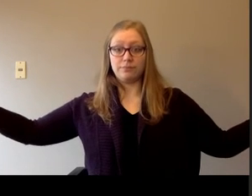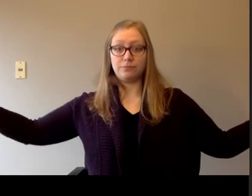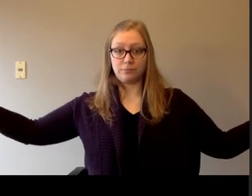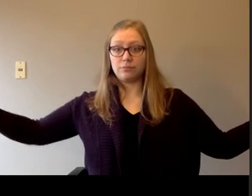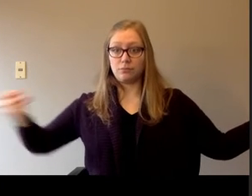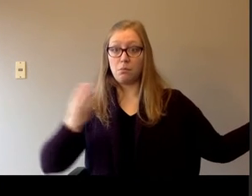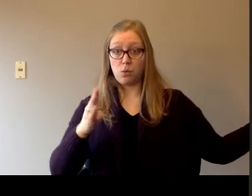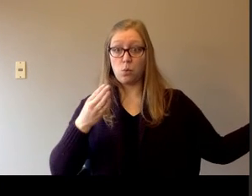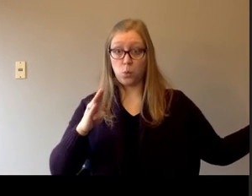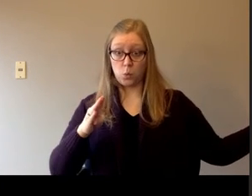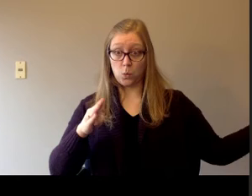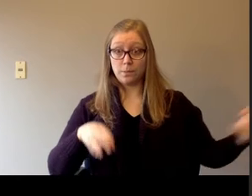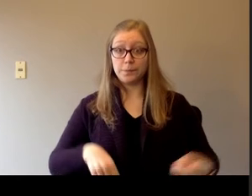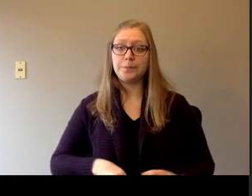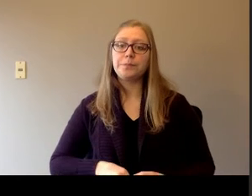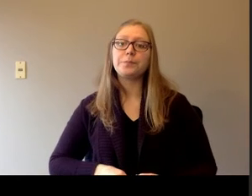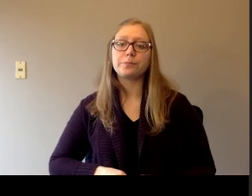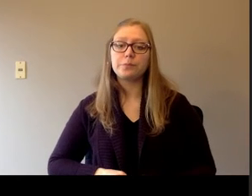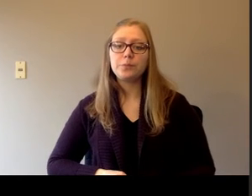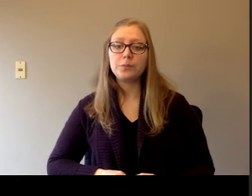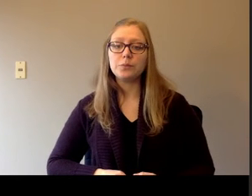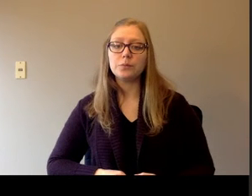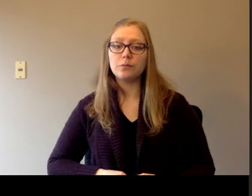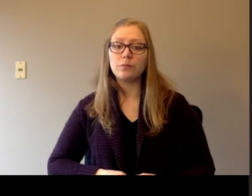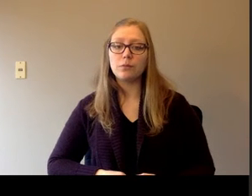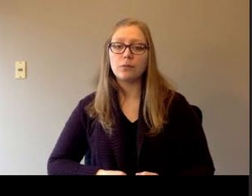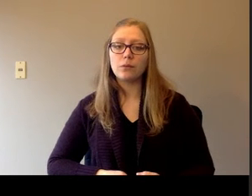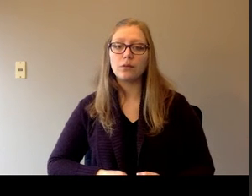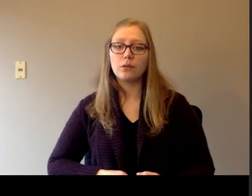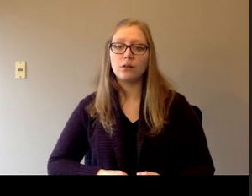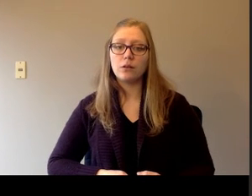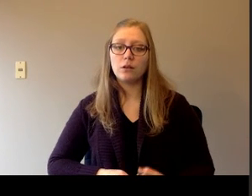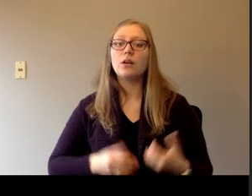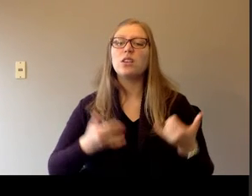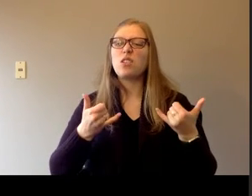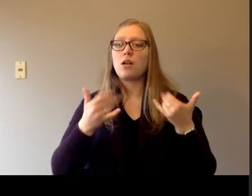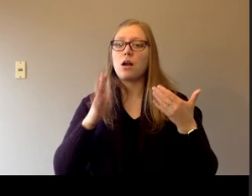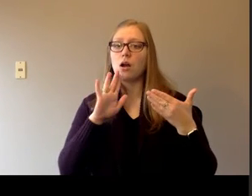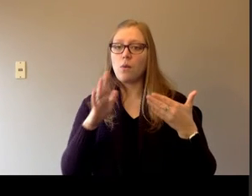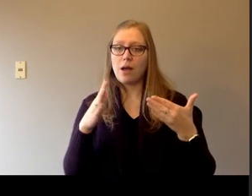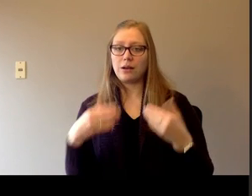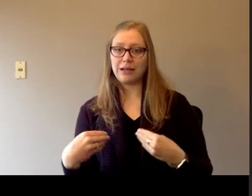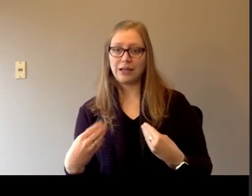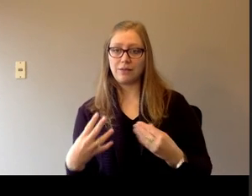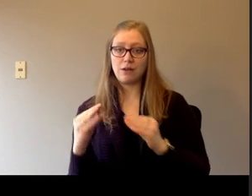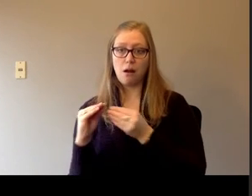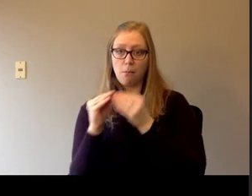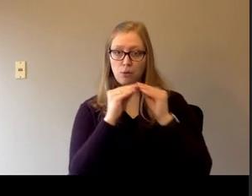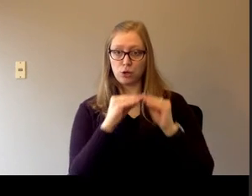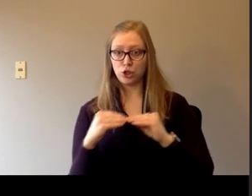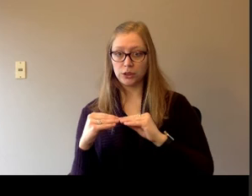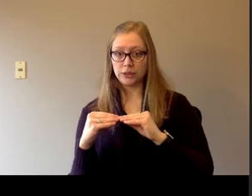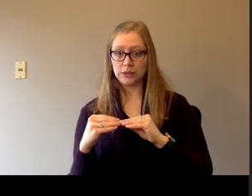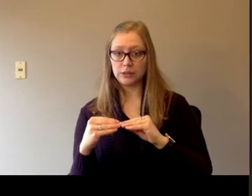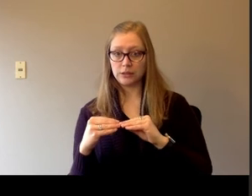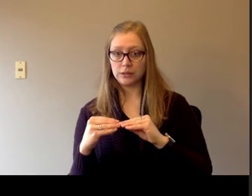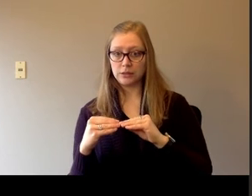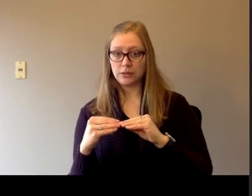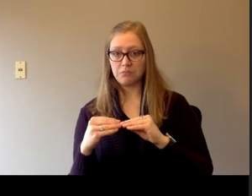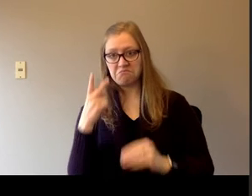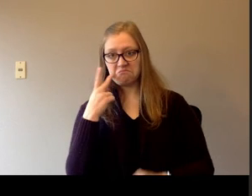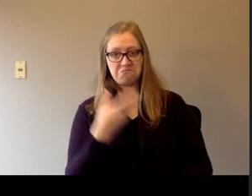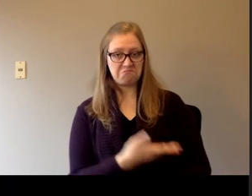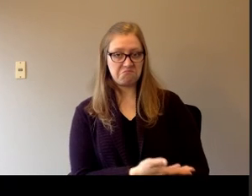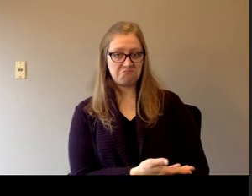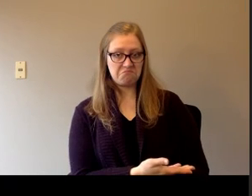line. And we're going to number the angles of this triangle. So we're going to call this angle 1, angle